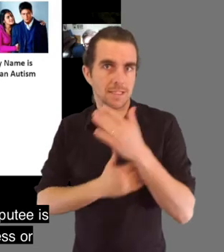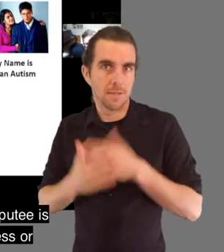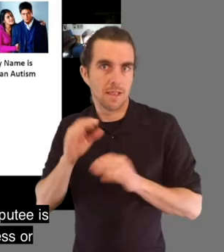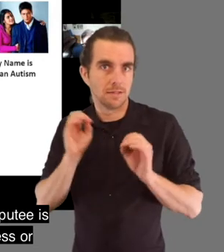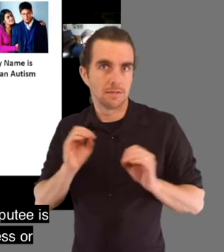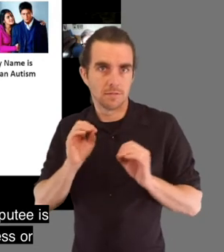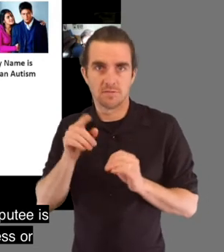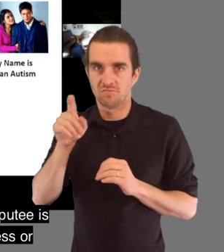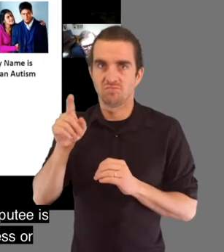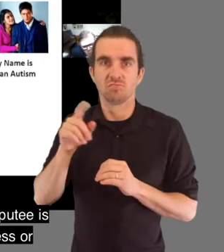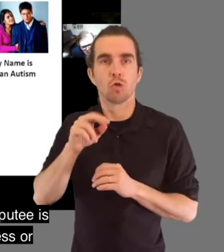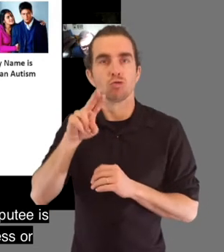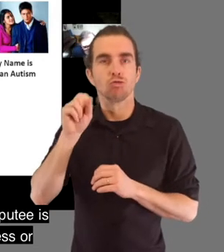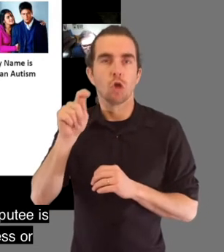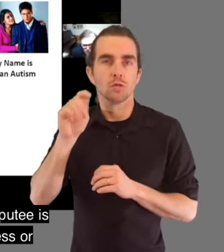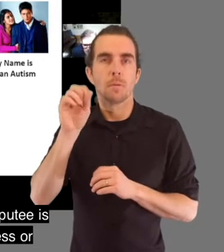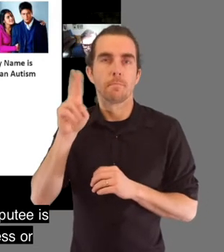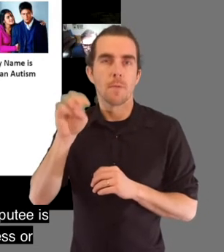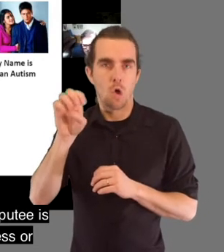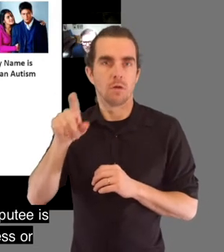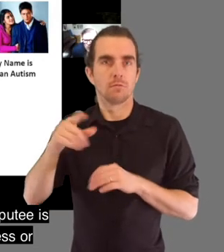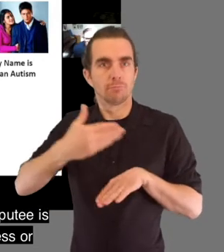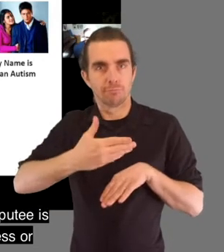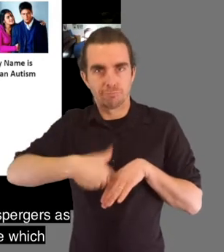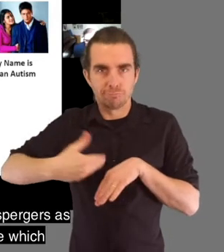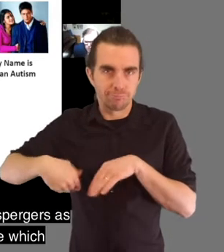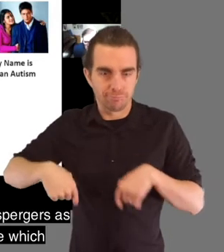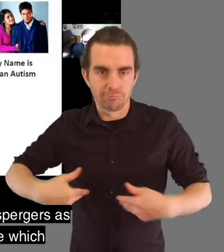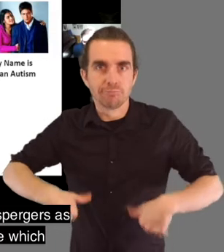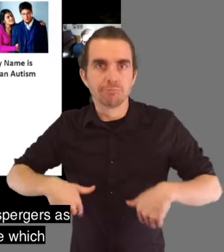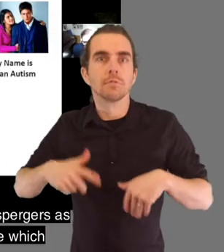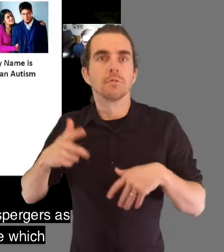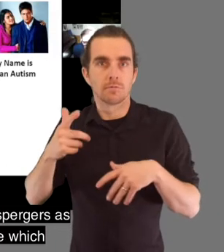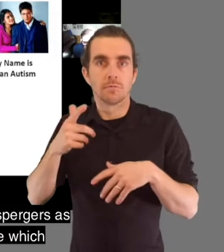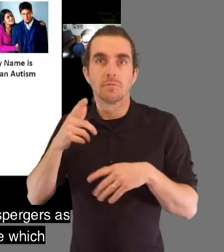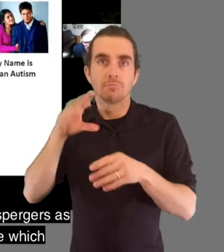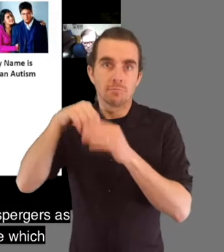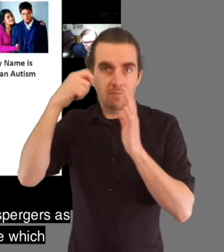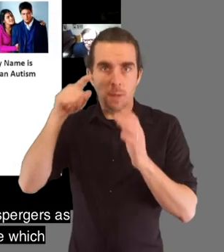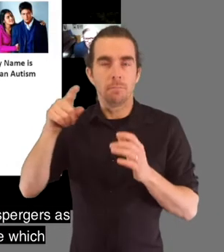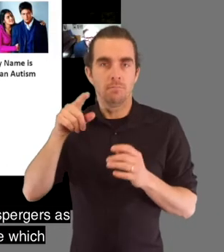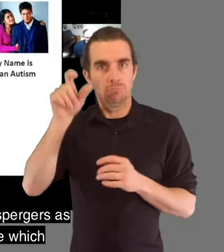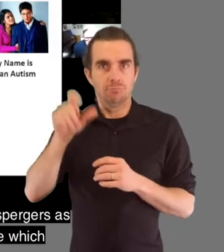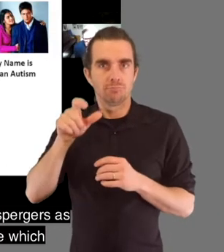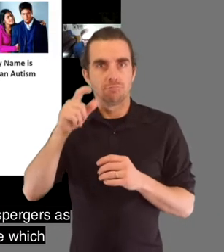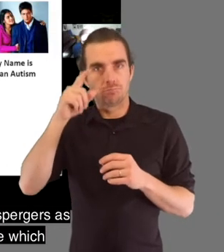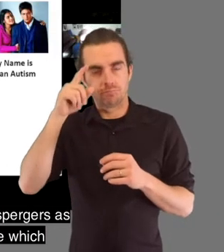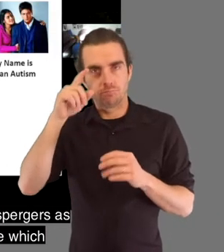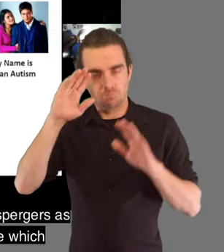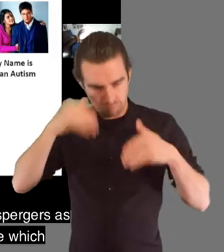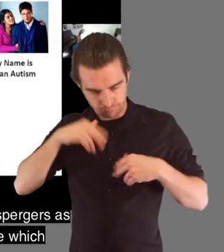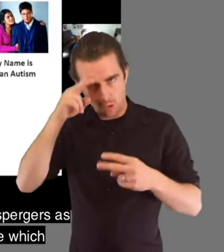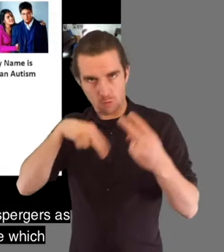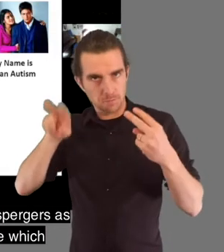amputee is played by a leading French actress. Or The Bridge, where Sonia Cross